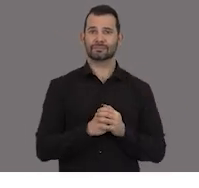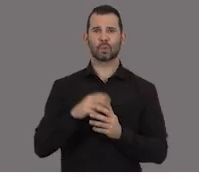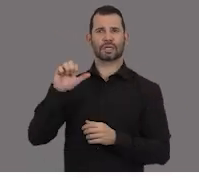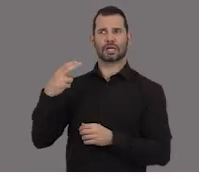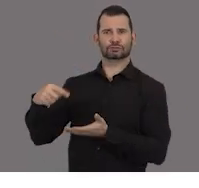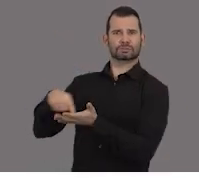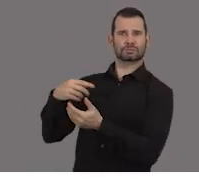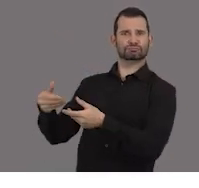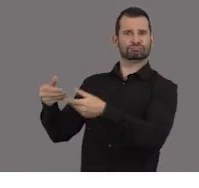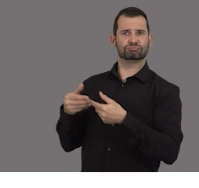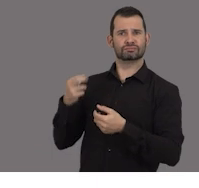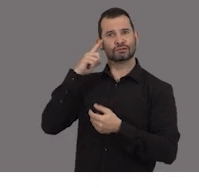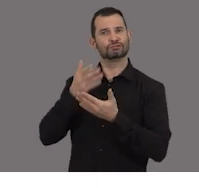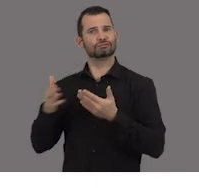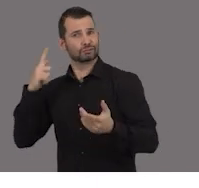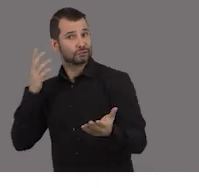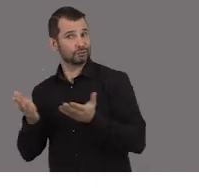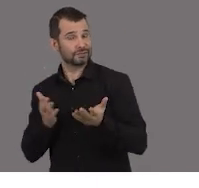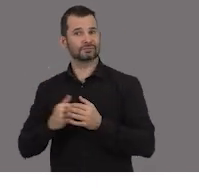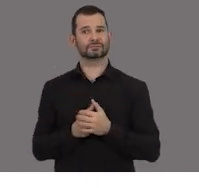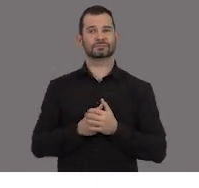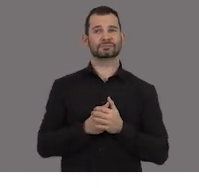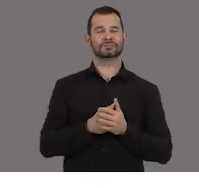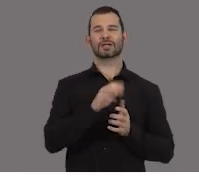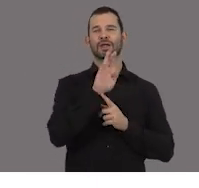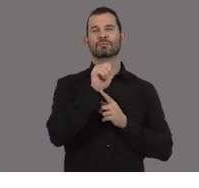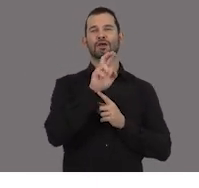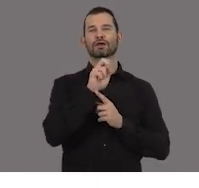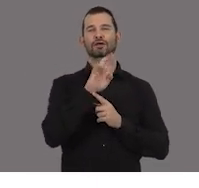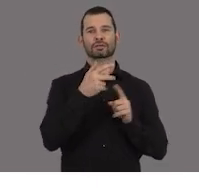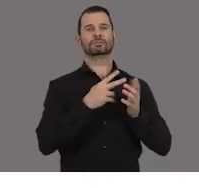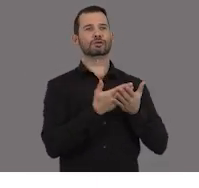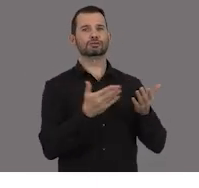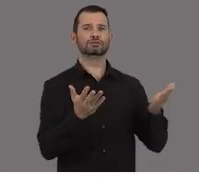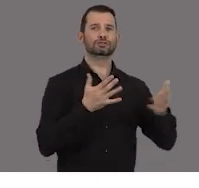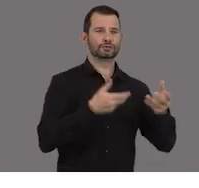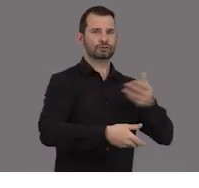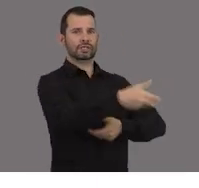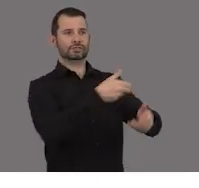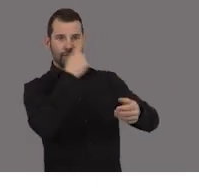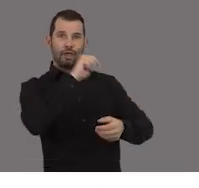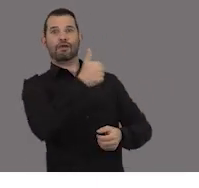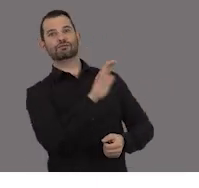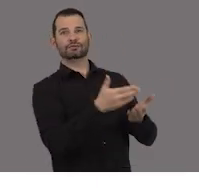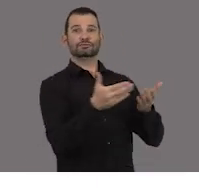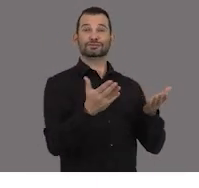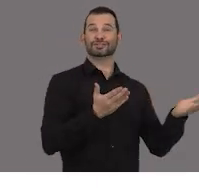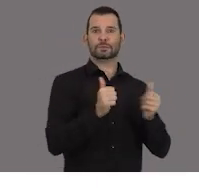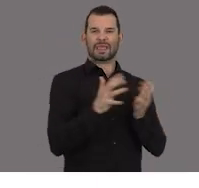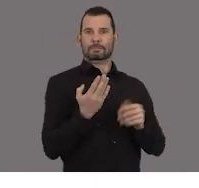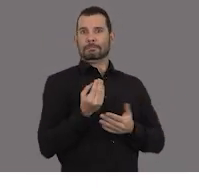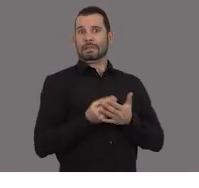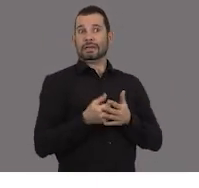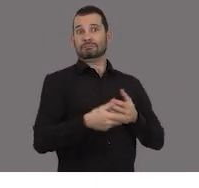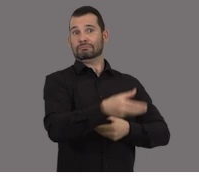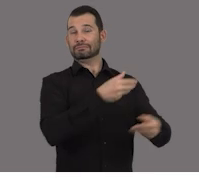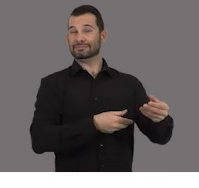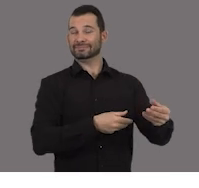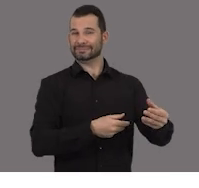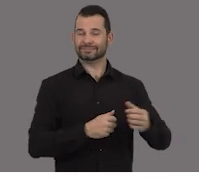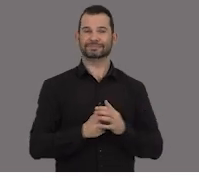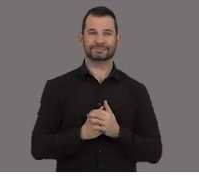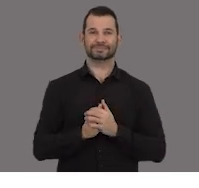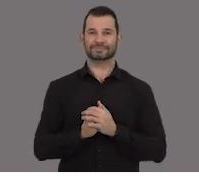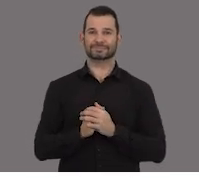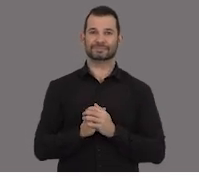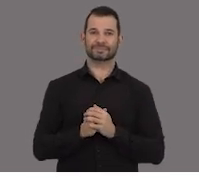for work done, cash payments for goods or services, and bartering, which is the exchange of